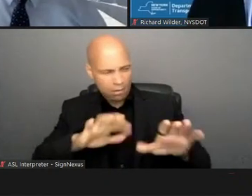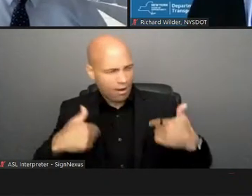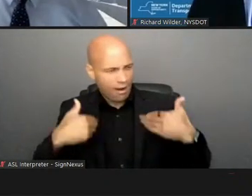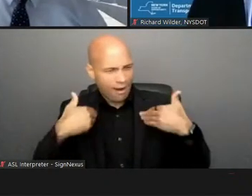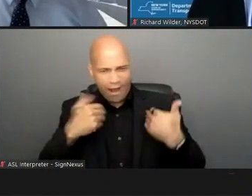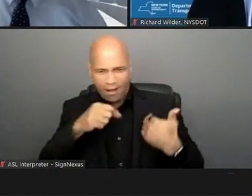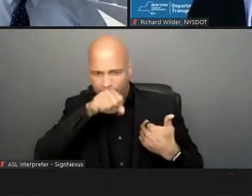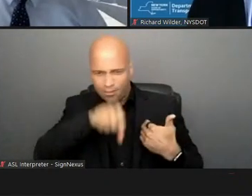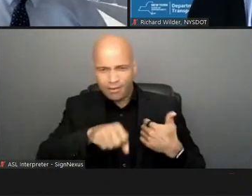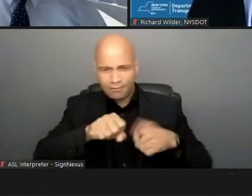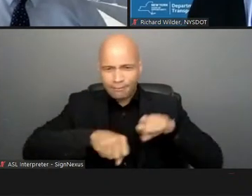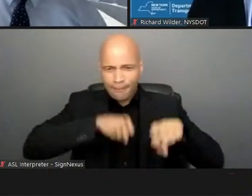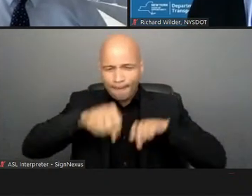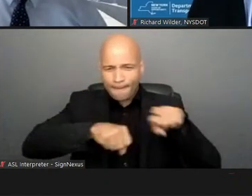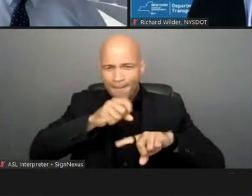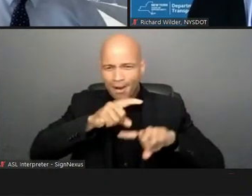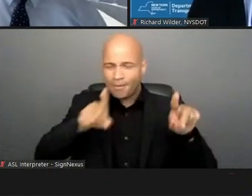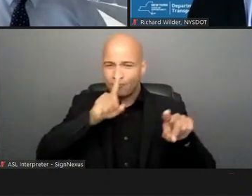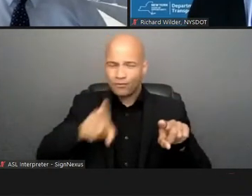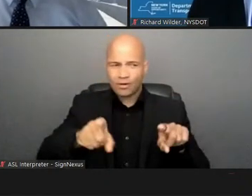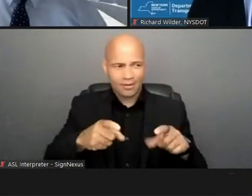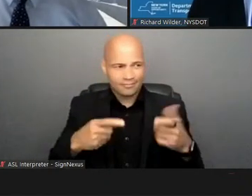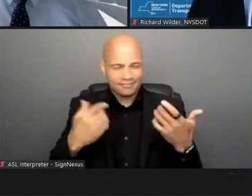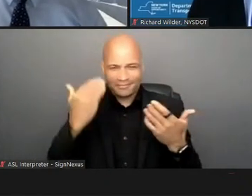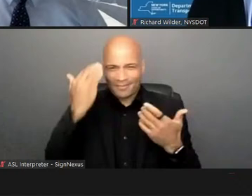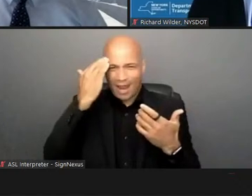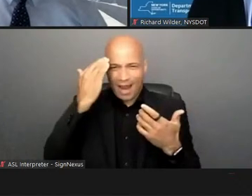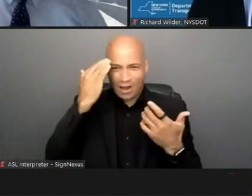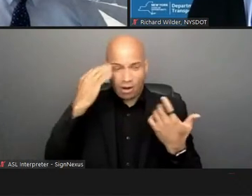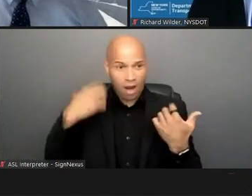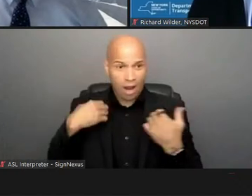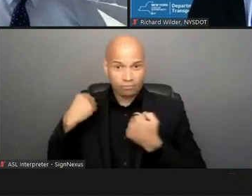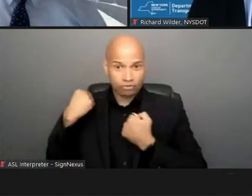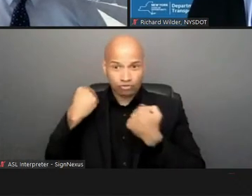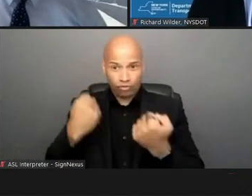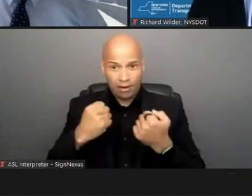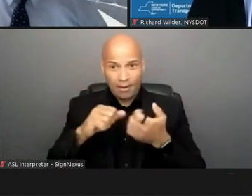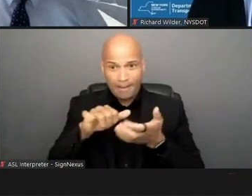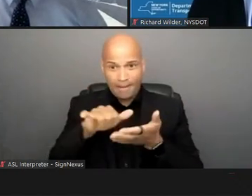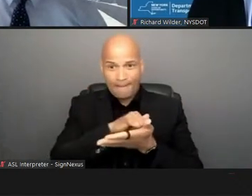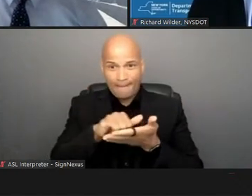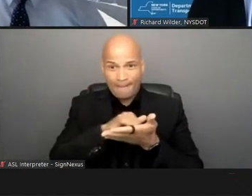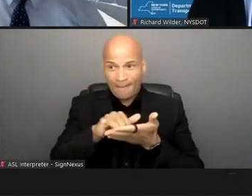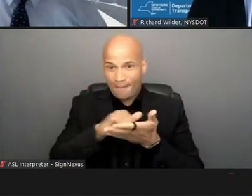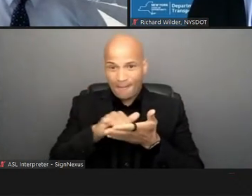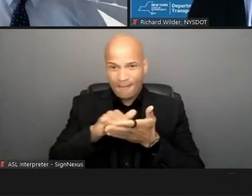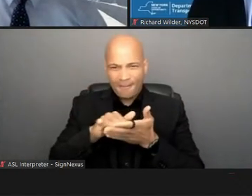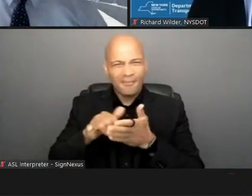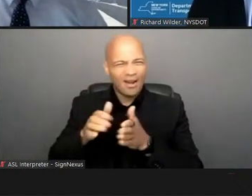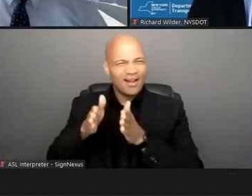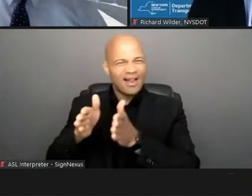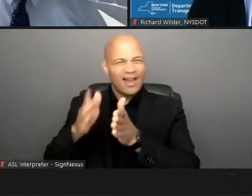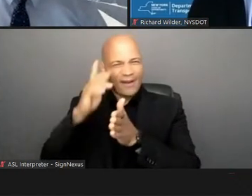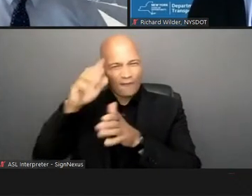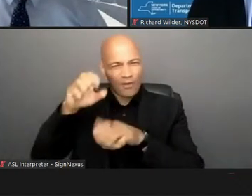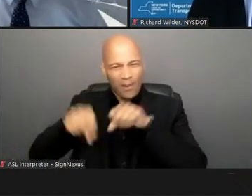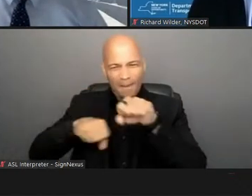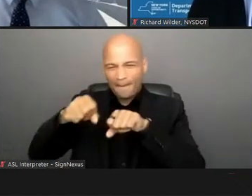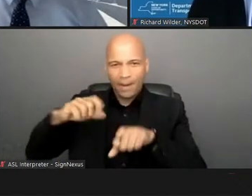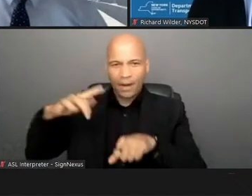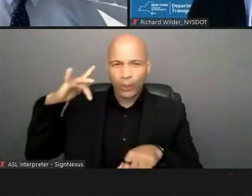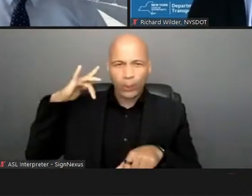but the fact is I know when I'm driving through Manhattan all the time that those bike lanes are empty